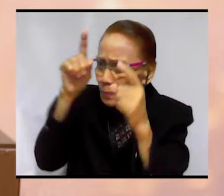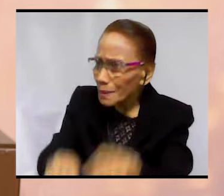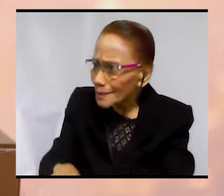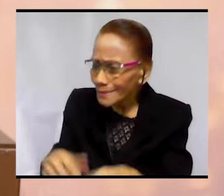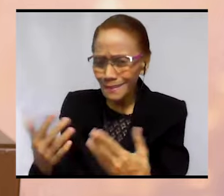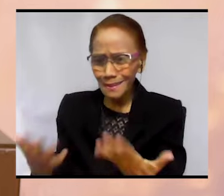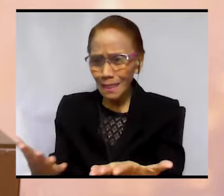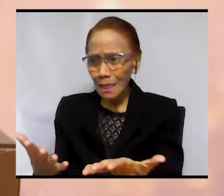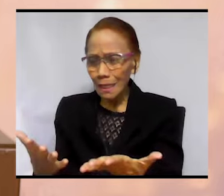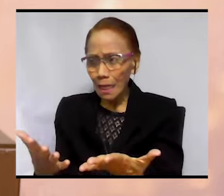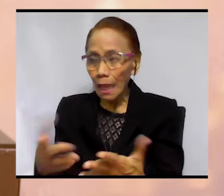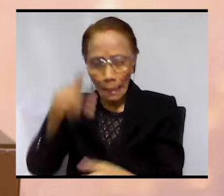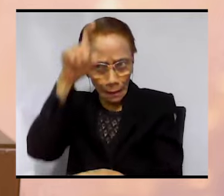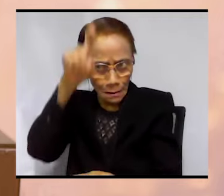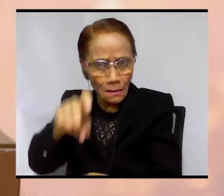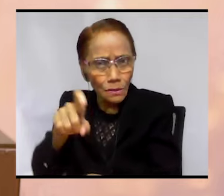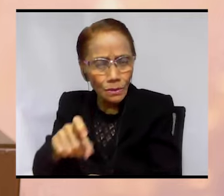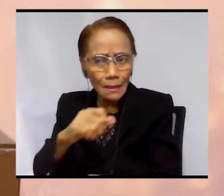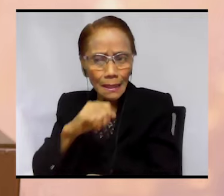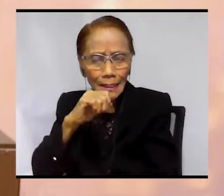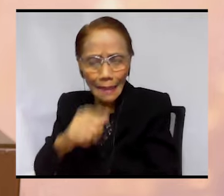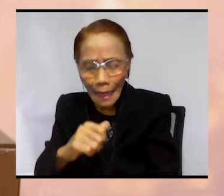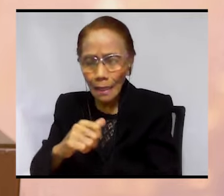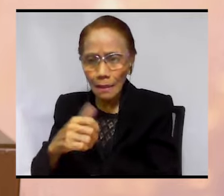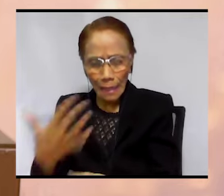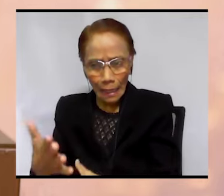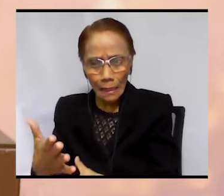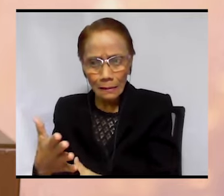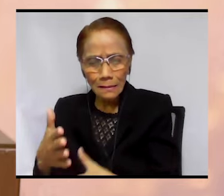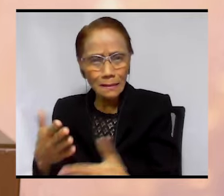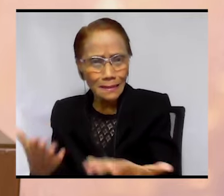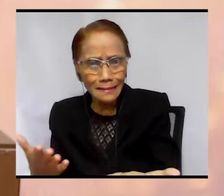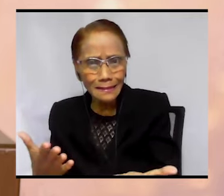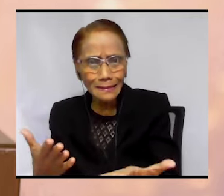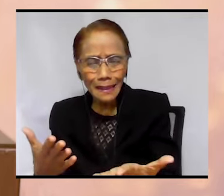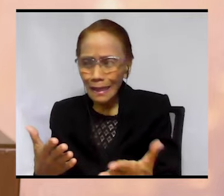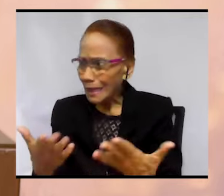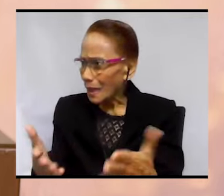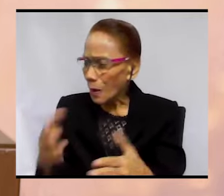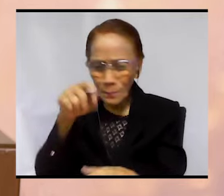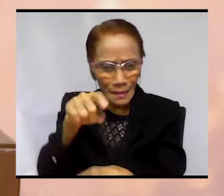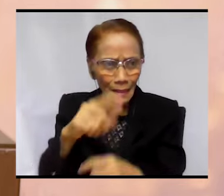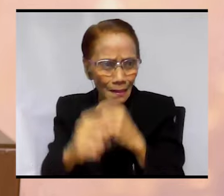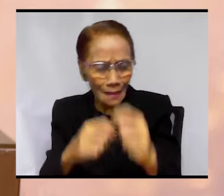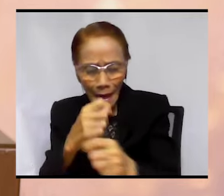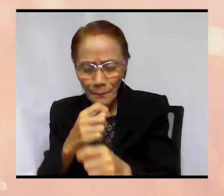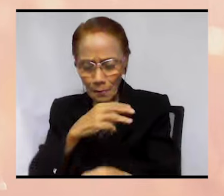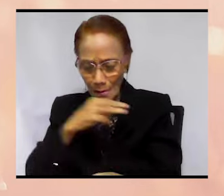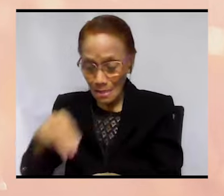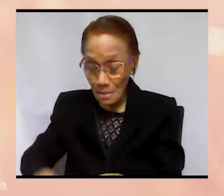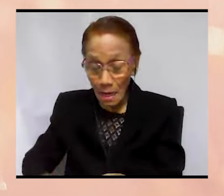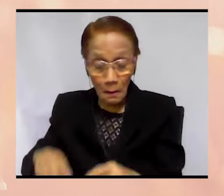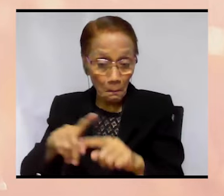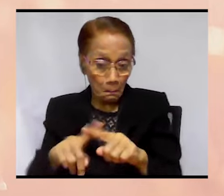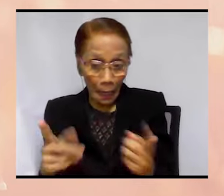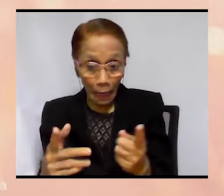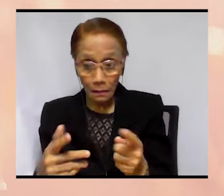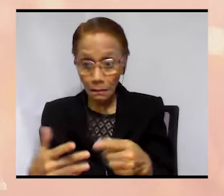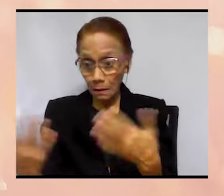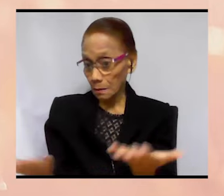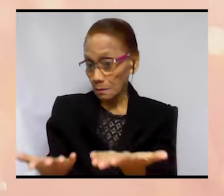case. And he should not present himself as that type of Messiah. But